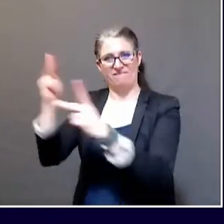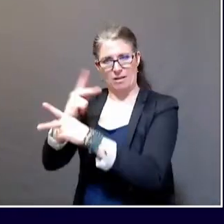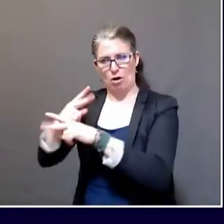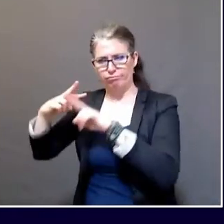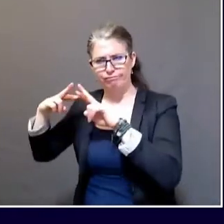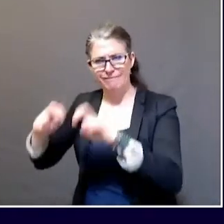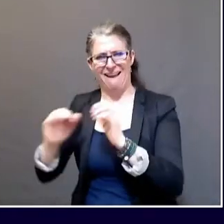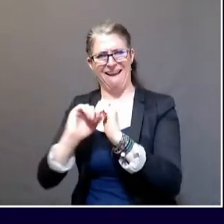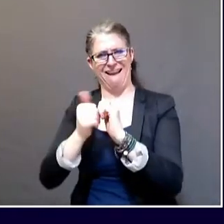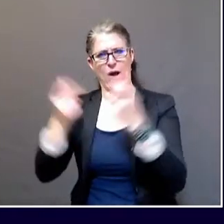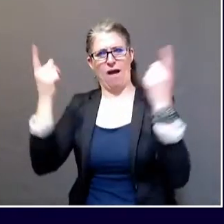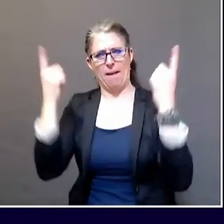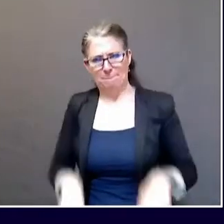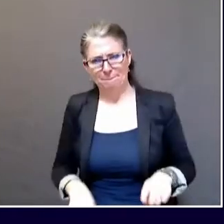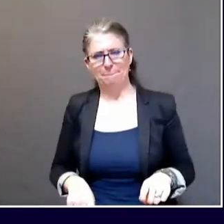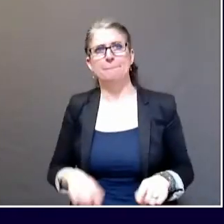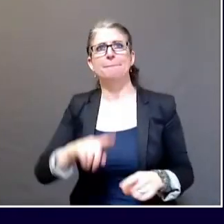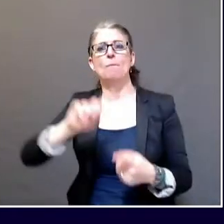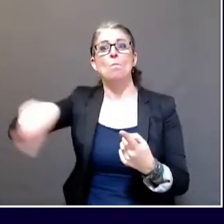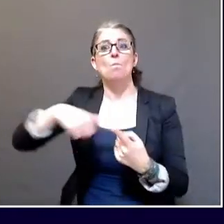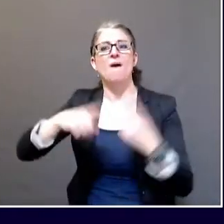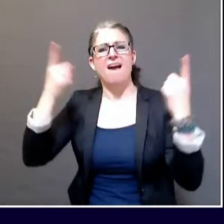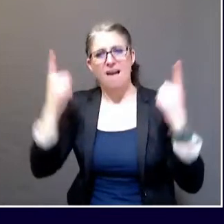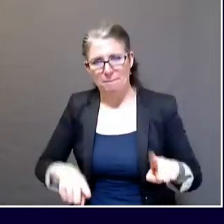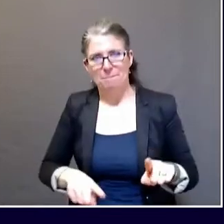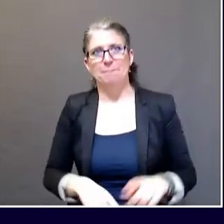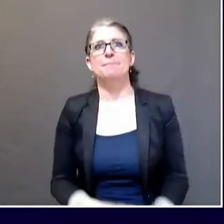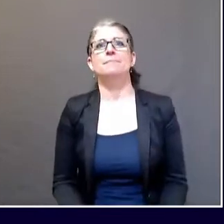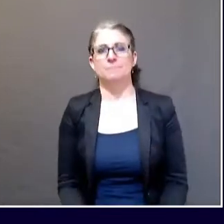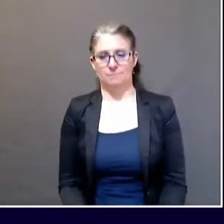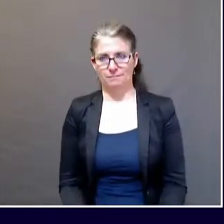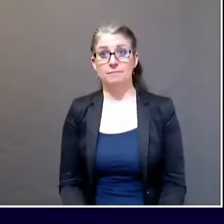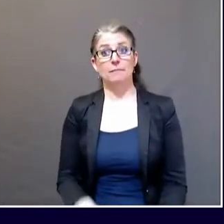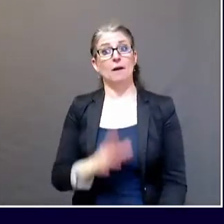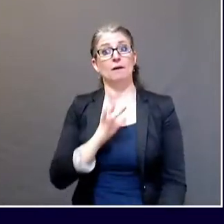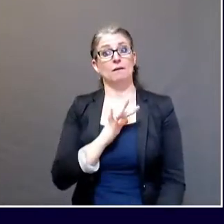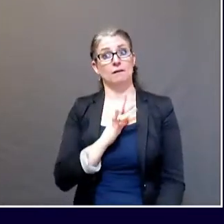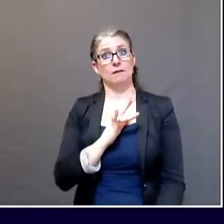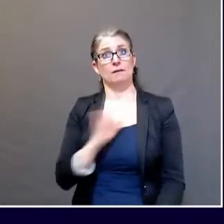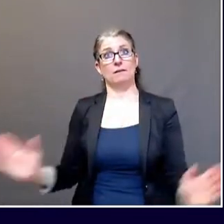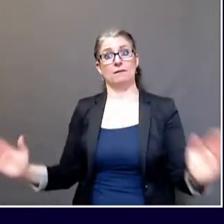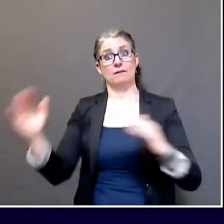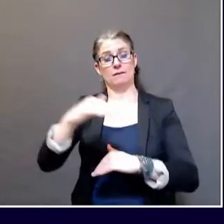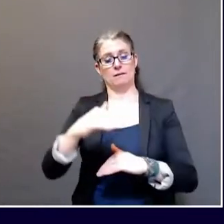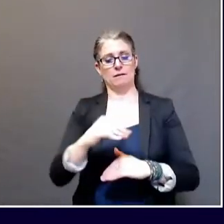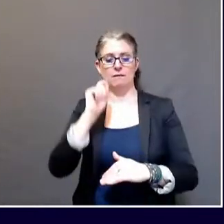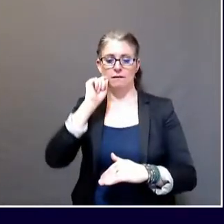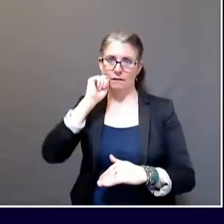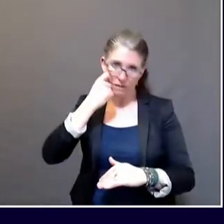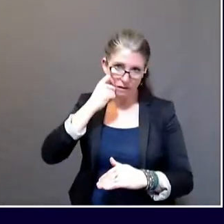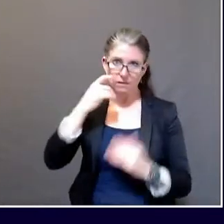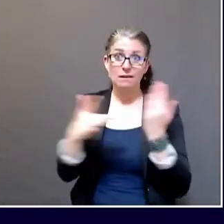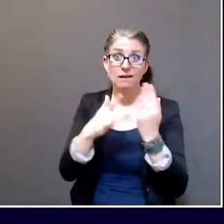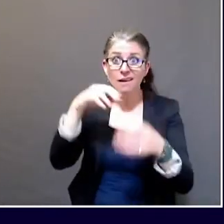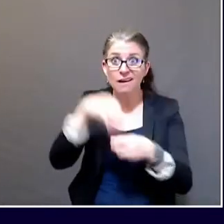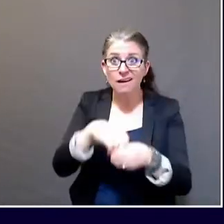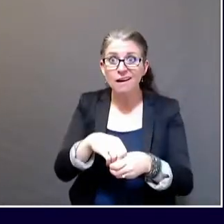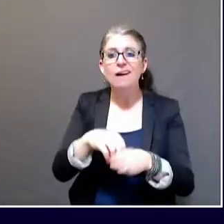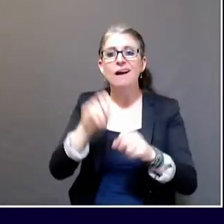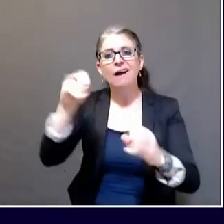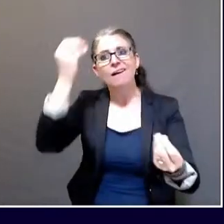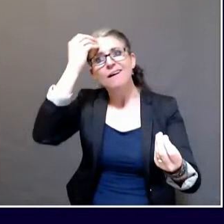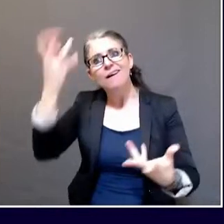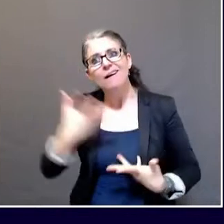vaccine experiences these exceedances, everyone is notified. It's right there on the top of the box with a